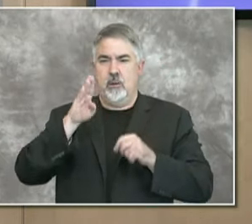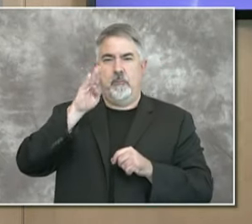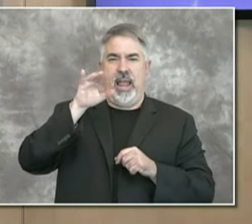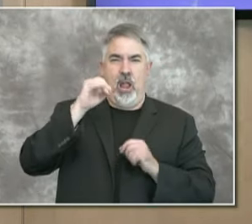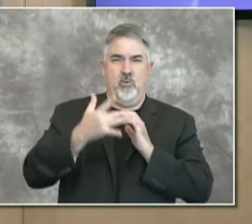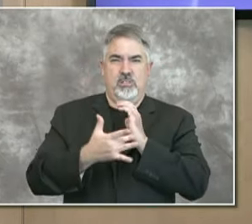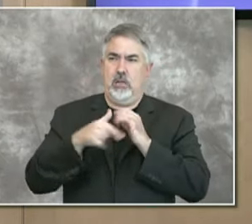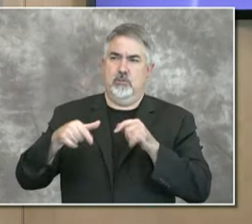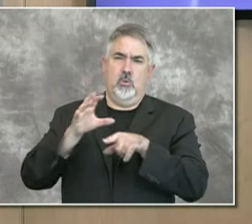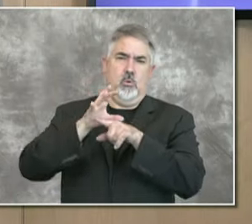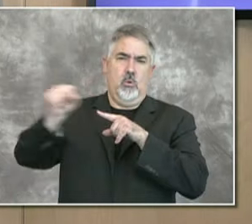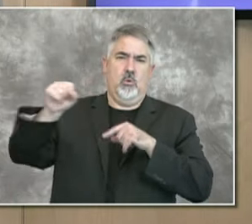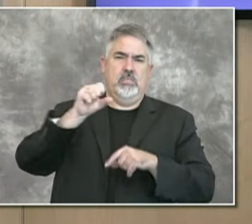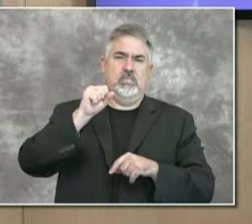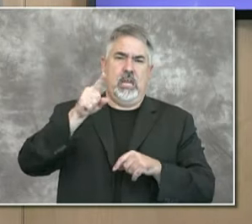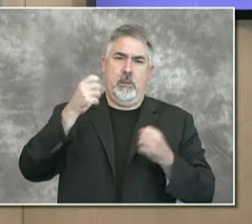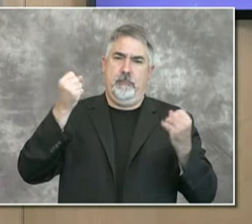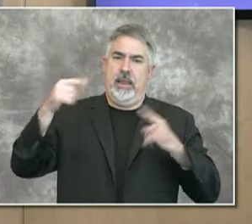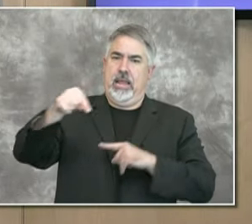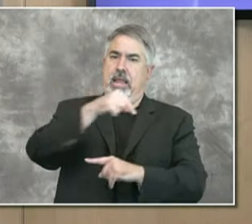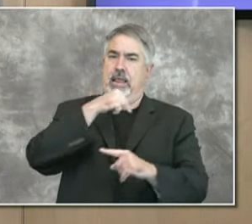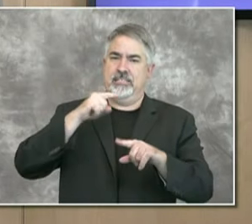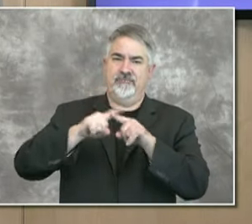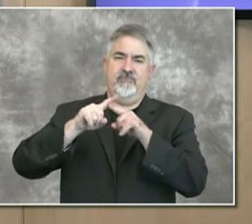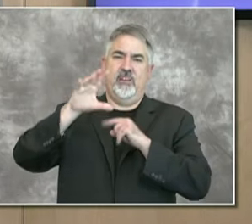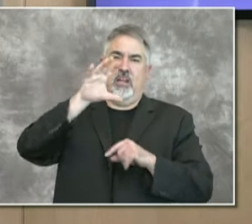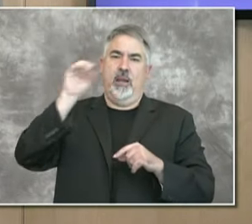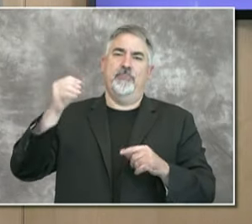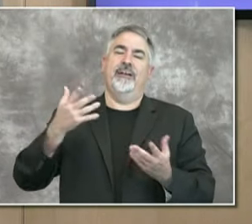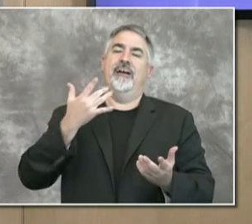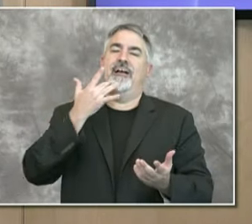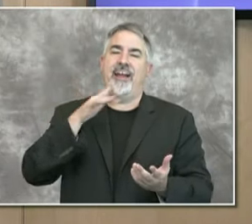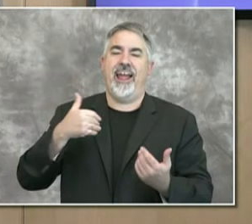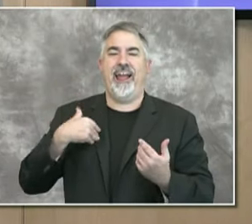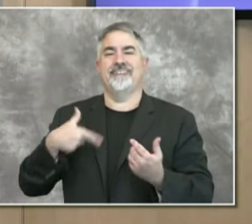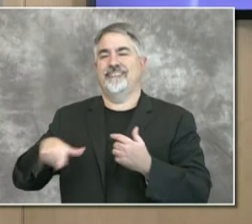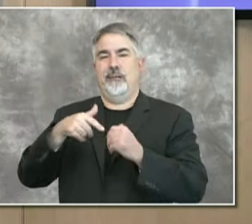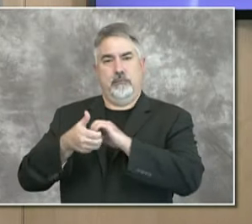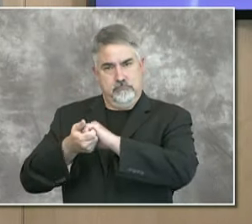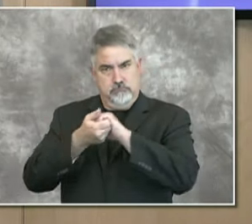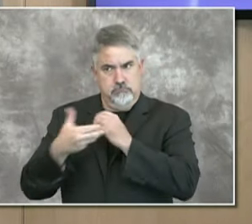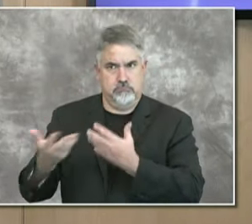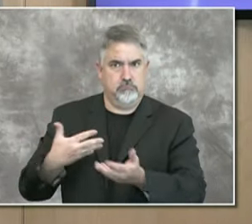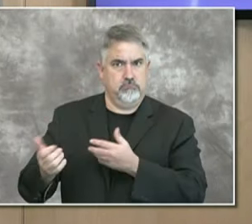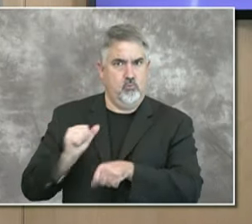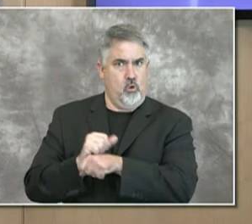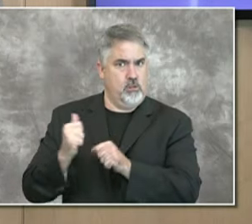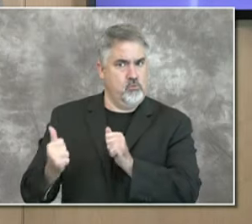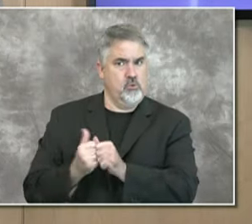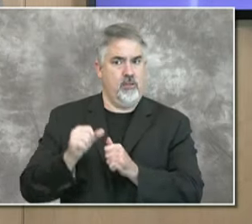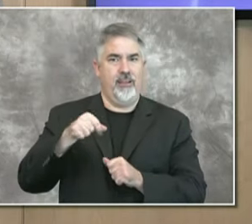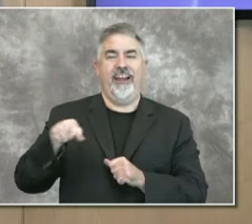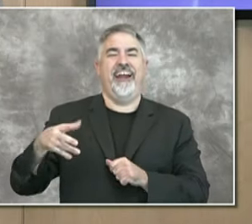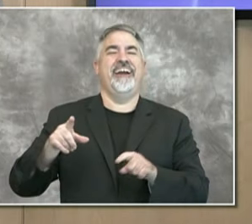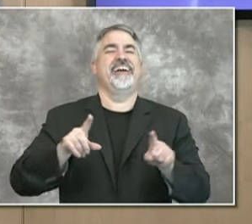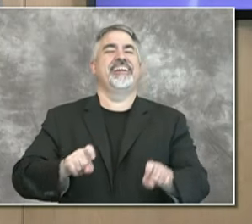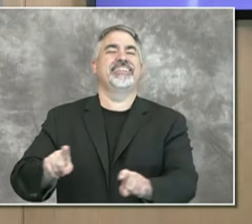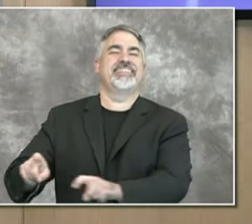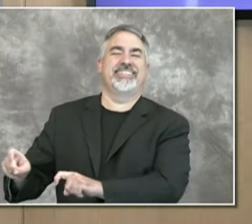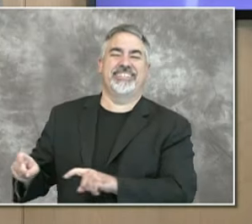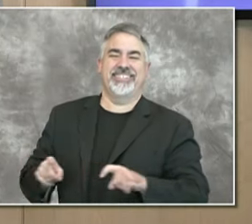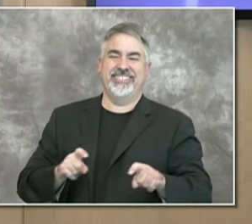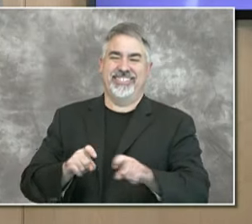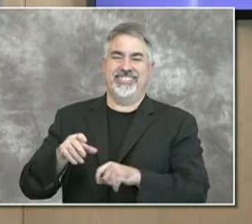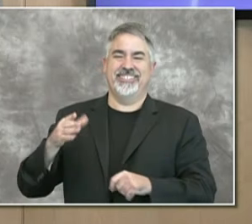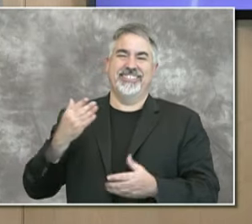are opportunities for that collaboration and those clinical trials to happen between those entities